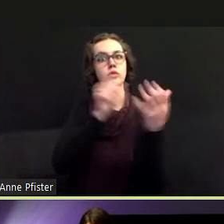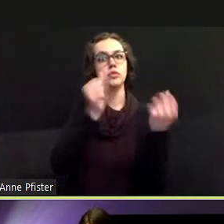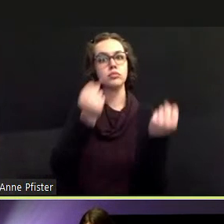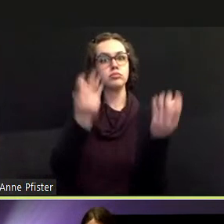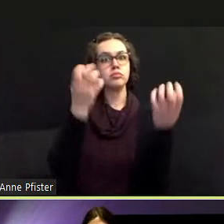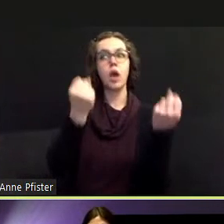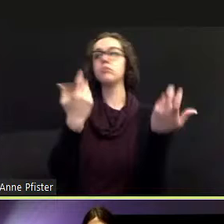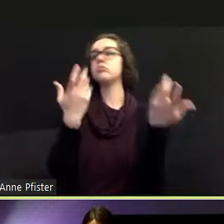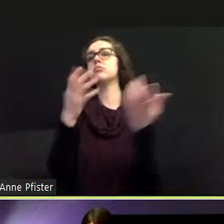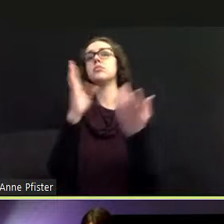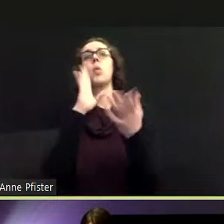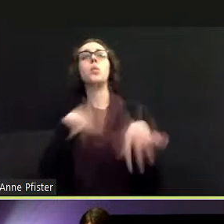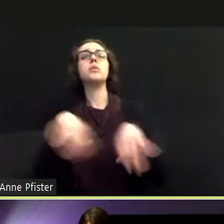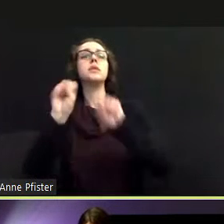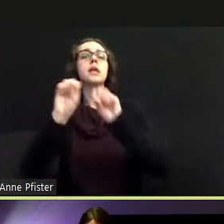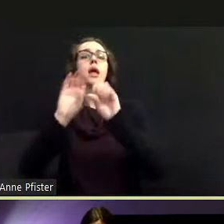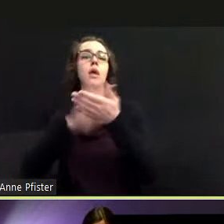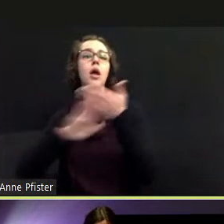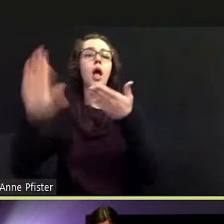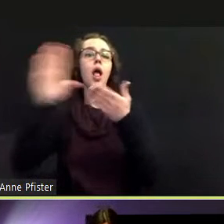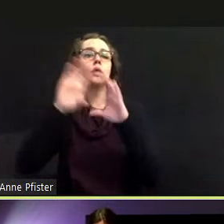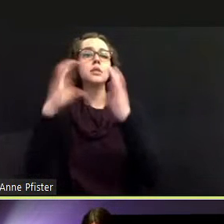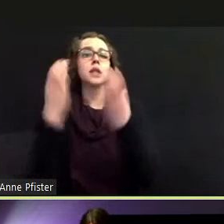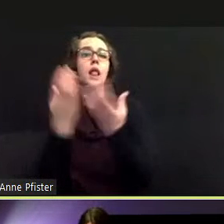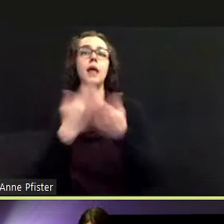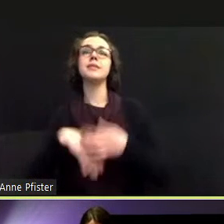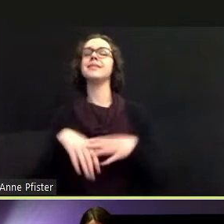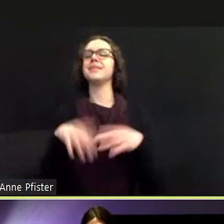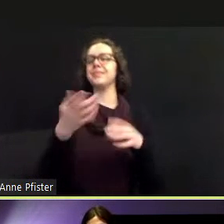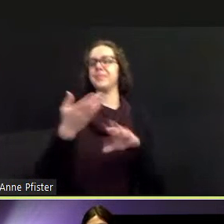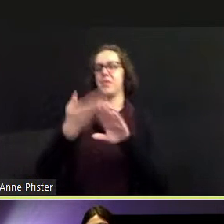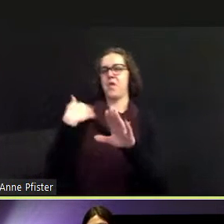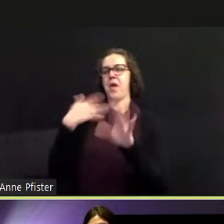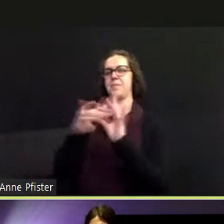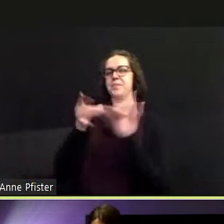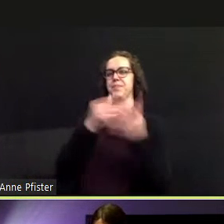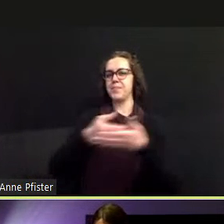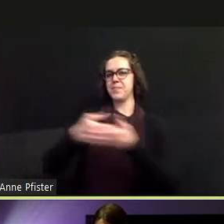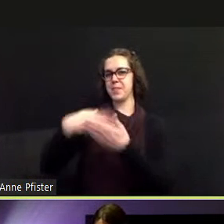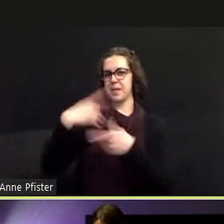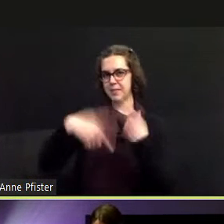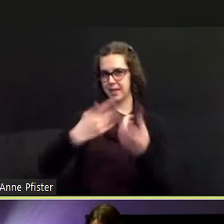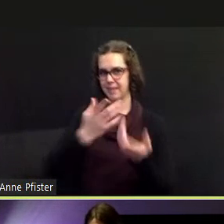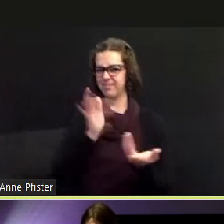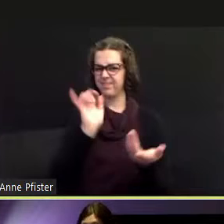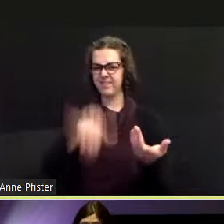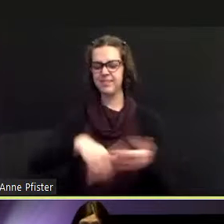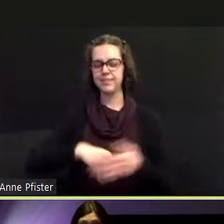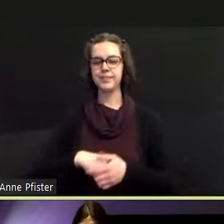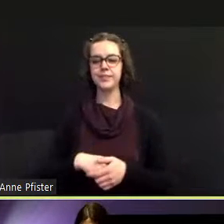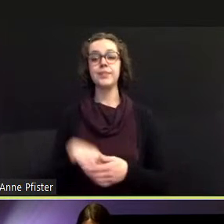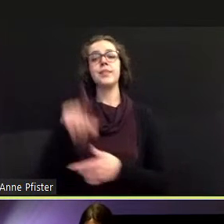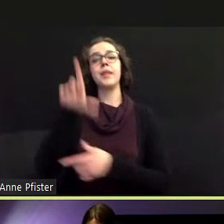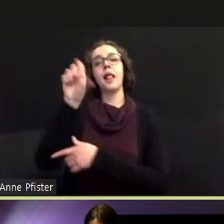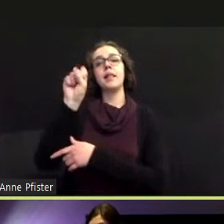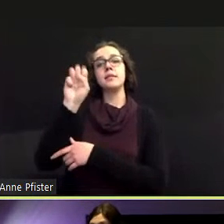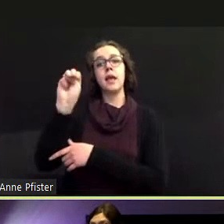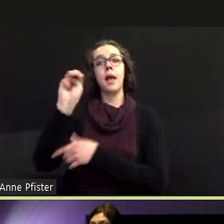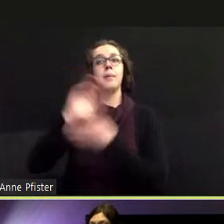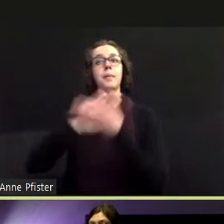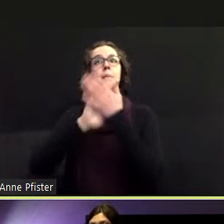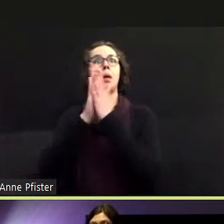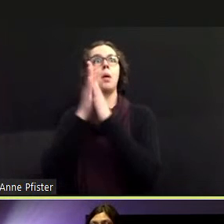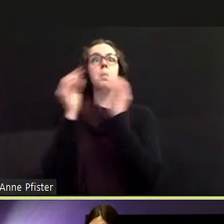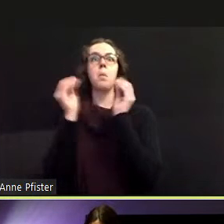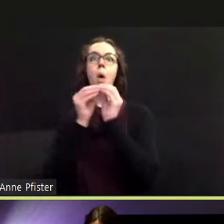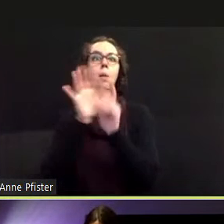through college courses, online materials, aforementioned baby sign materials, etc. Indeed, for example, LSM courses have become hugely